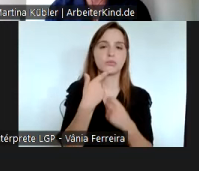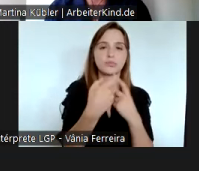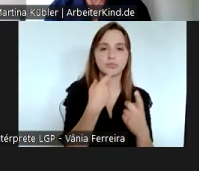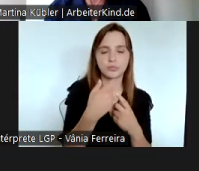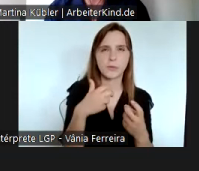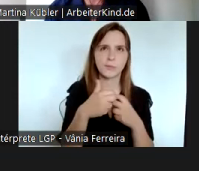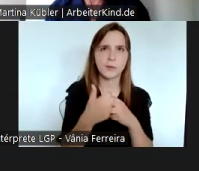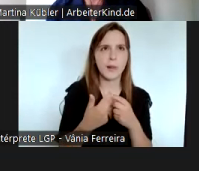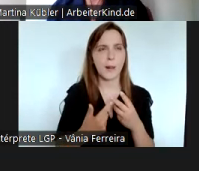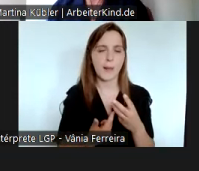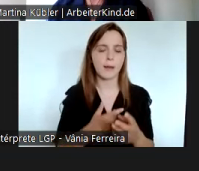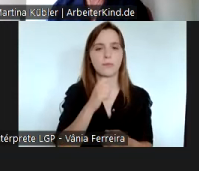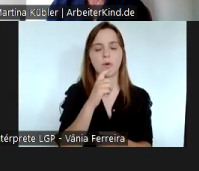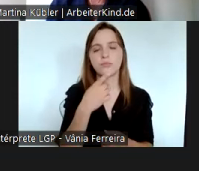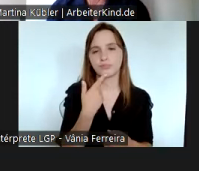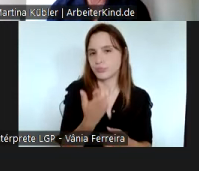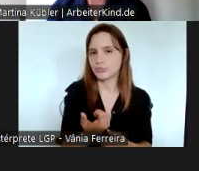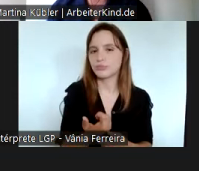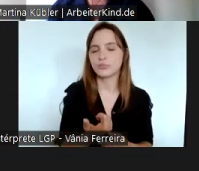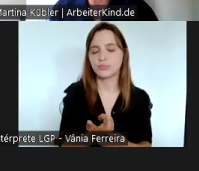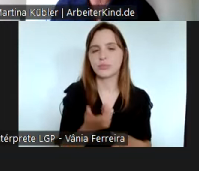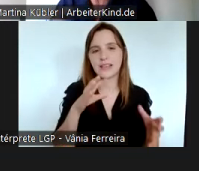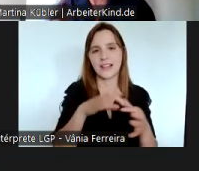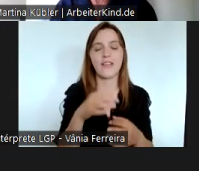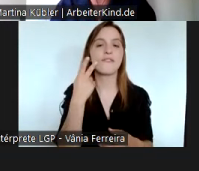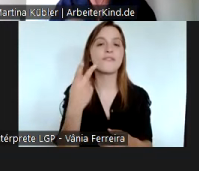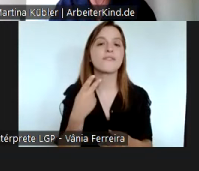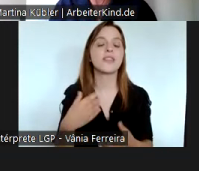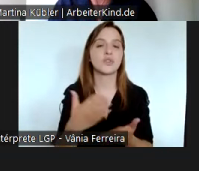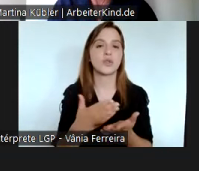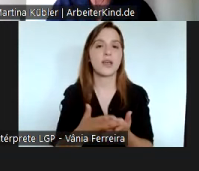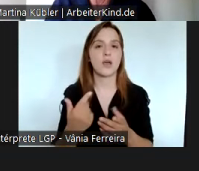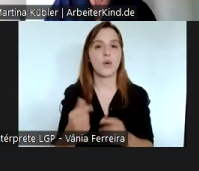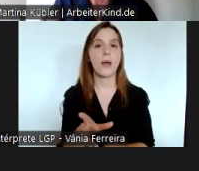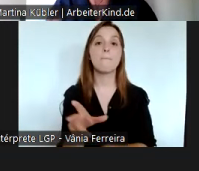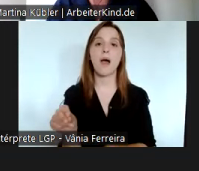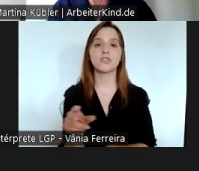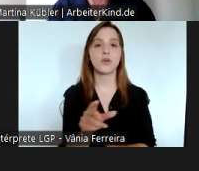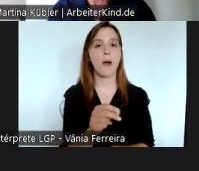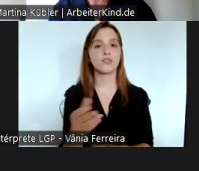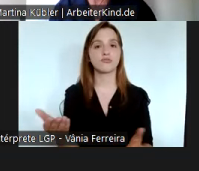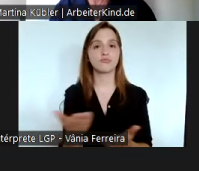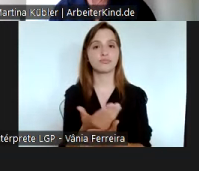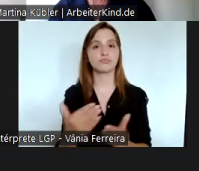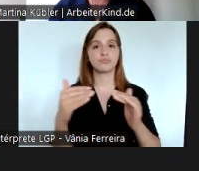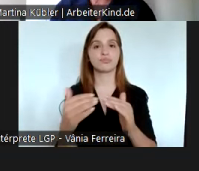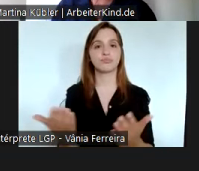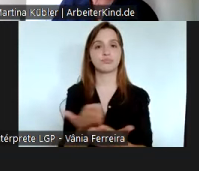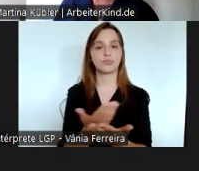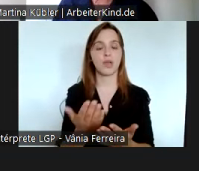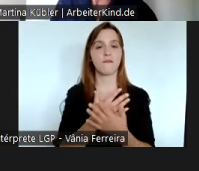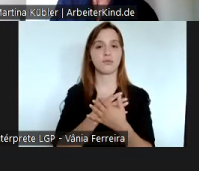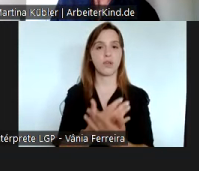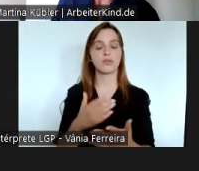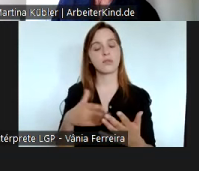have regarding student life. So we have this peer-to-peer approach where volunteers offer their personal